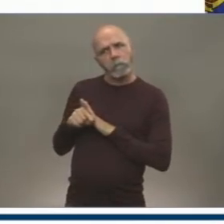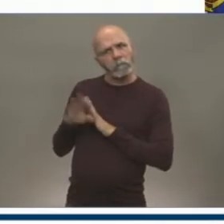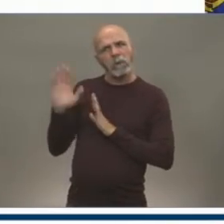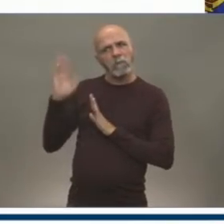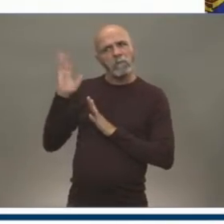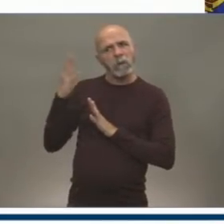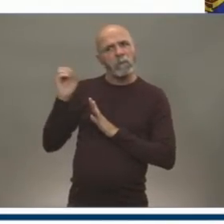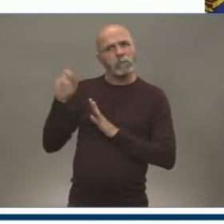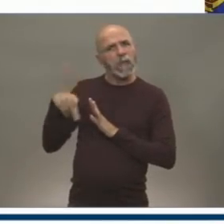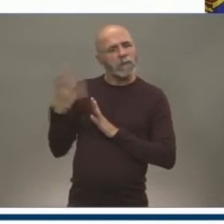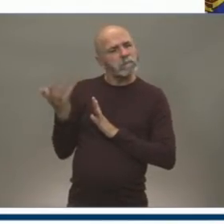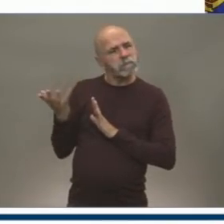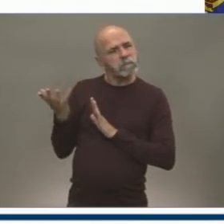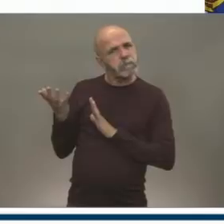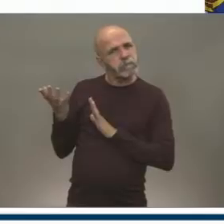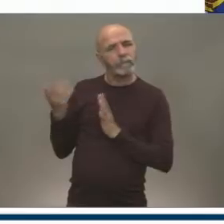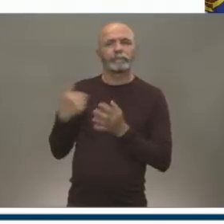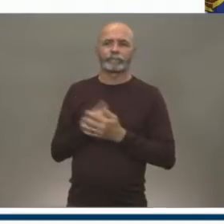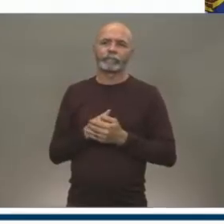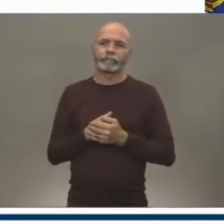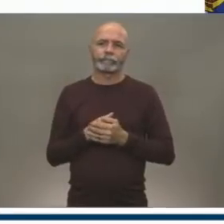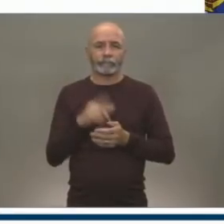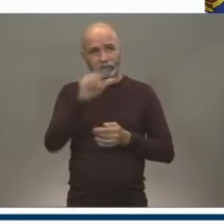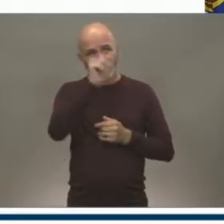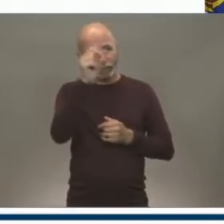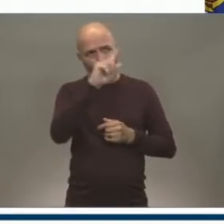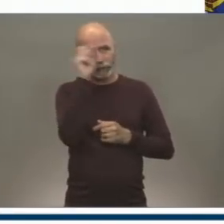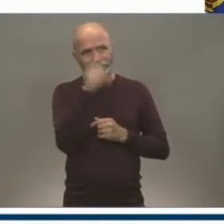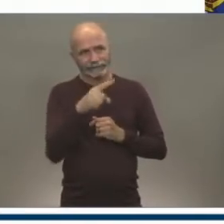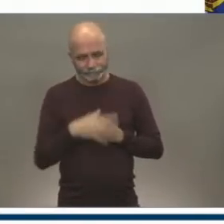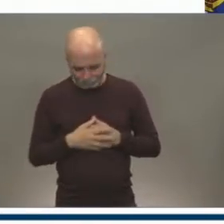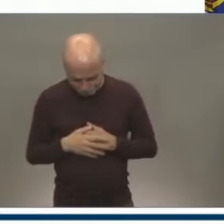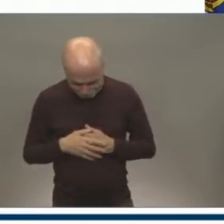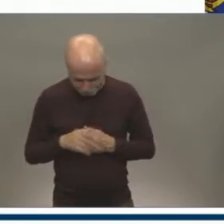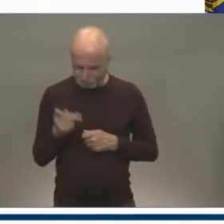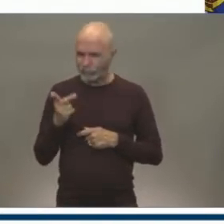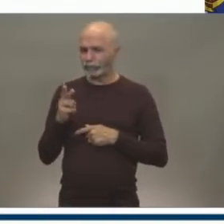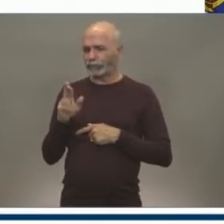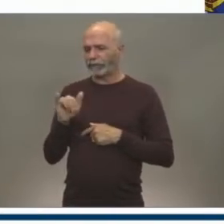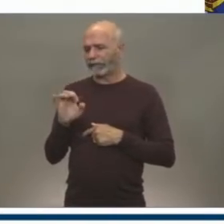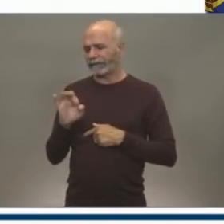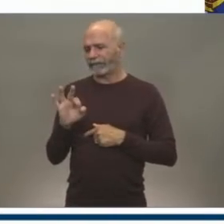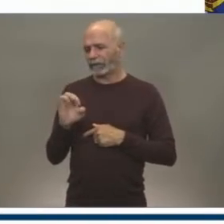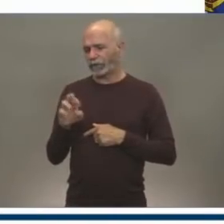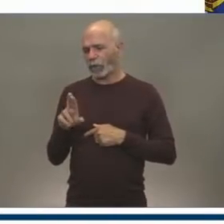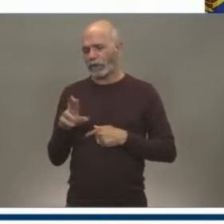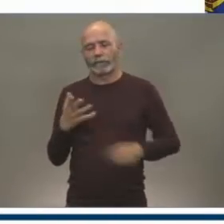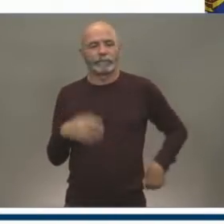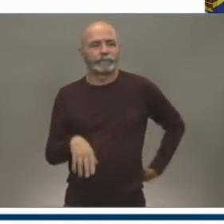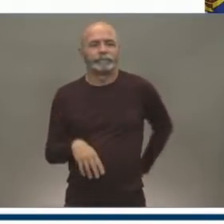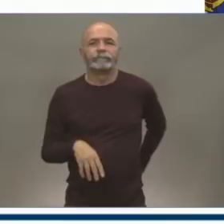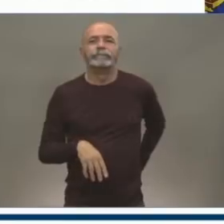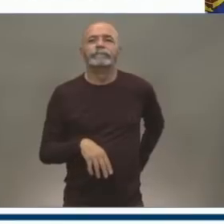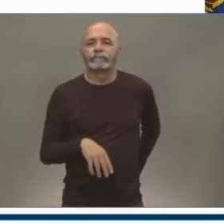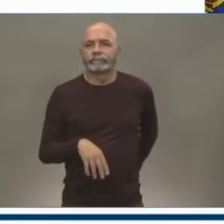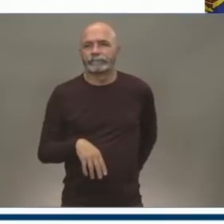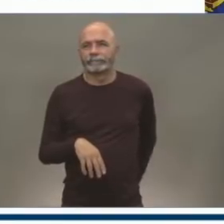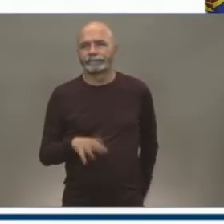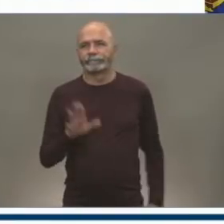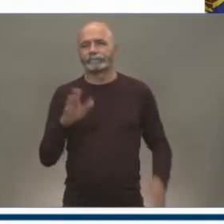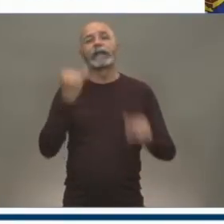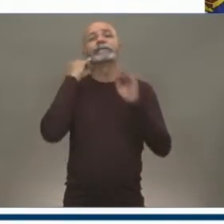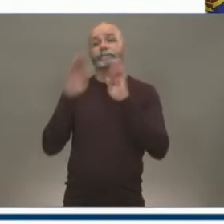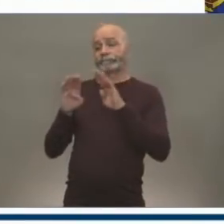John, with your follow-up. In keeping with the teachable moment theme, if you will, the house party that we've all